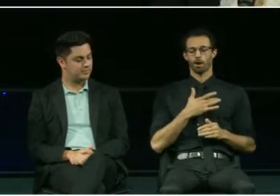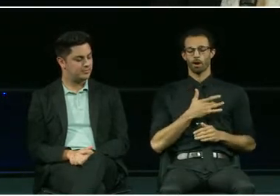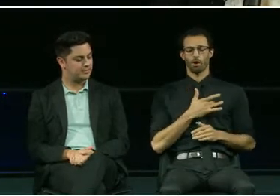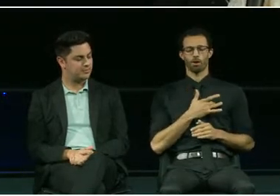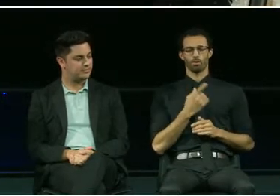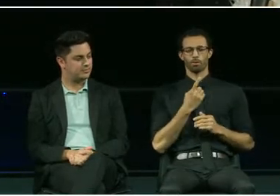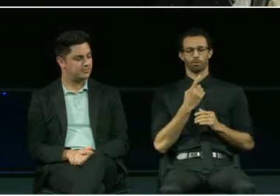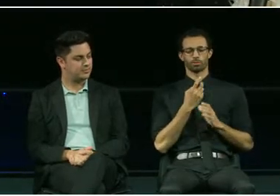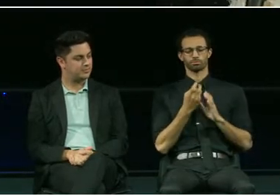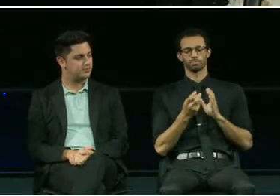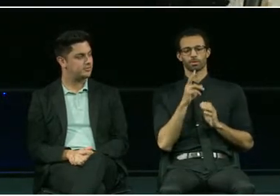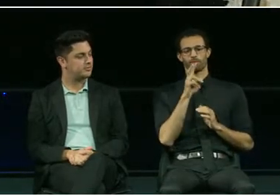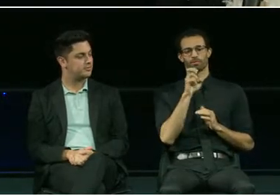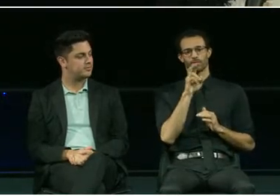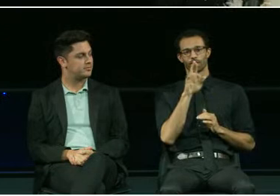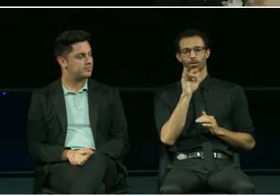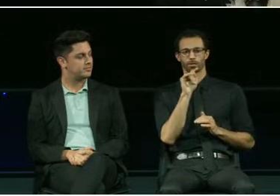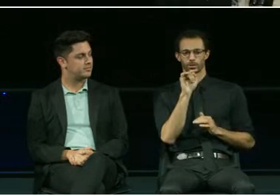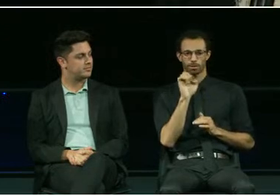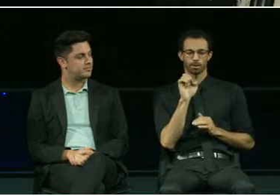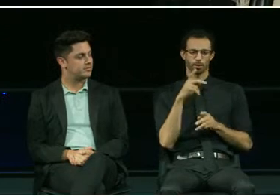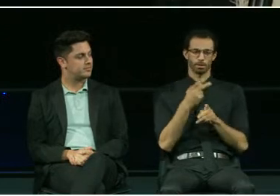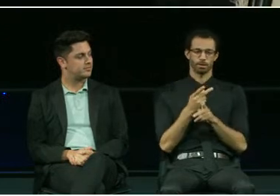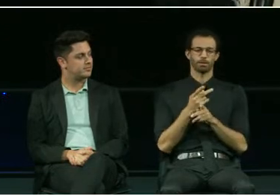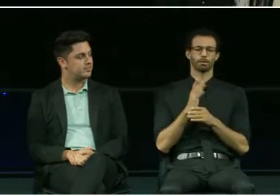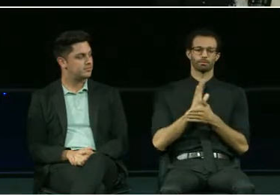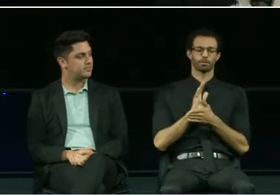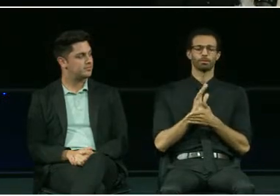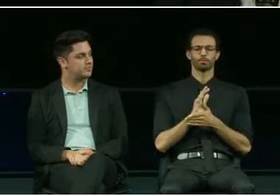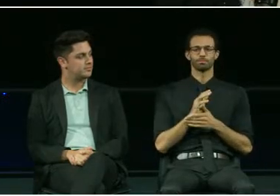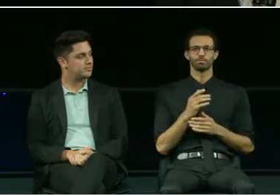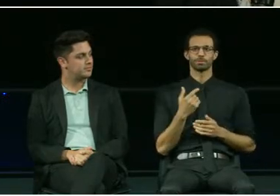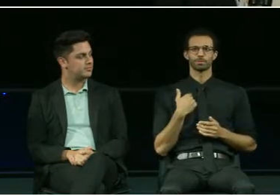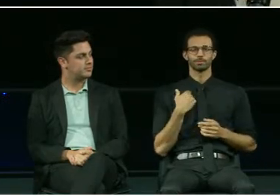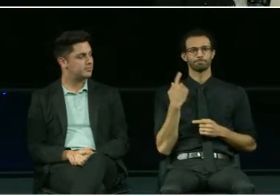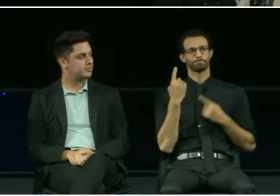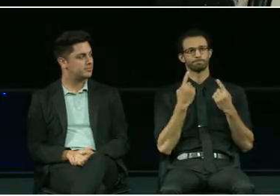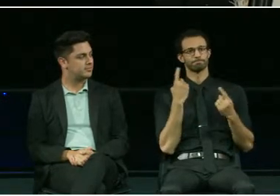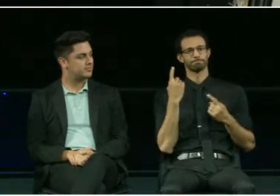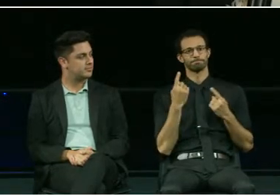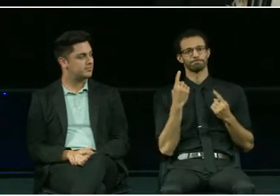with verite films, so what comes to mind?